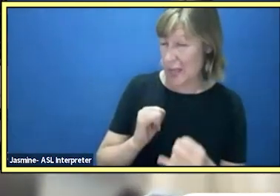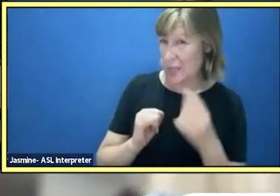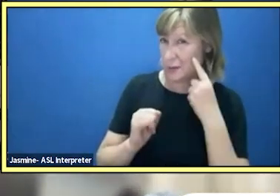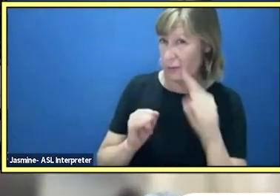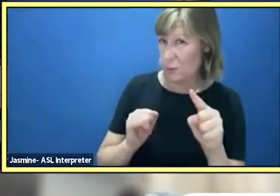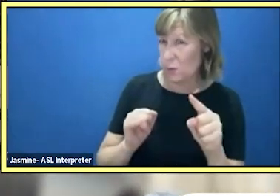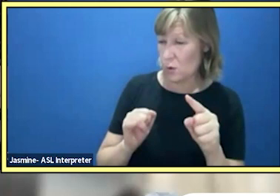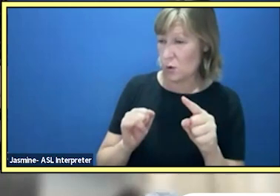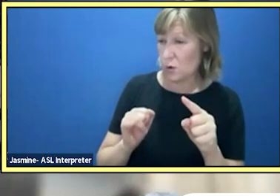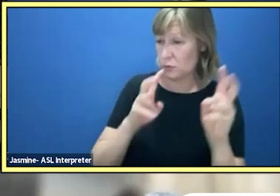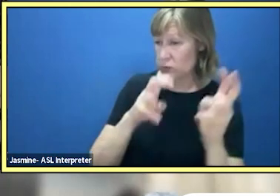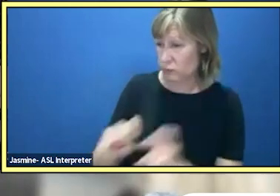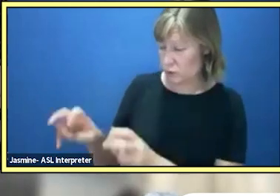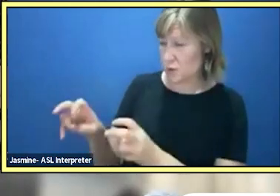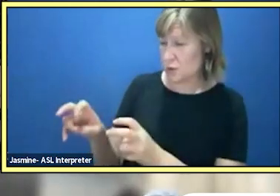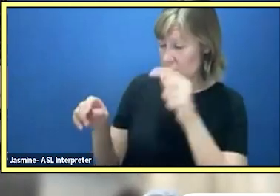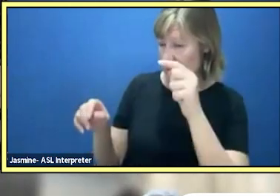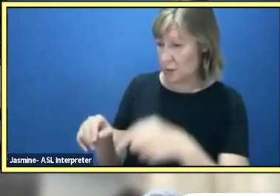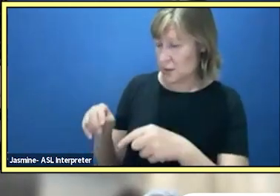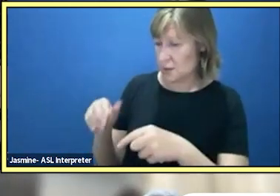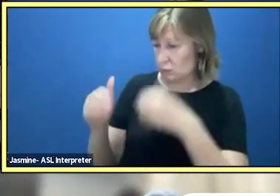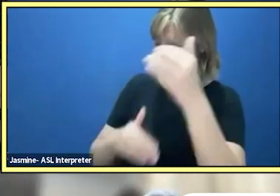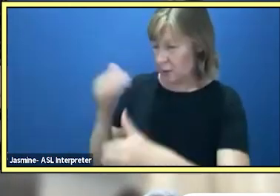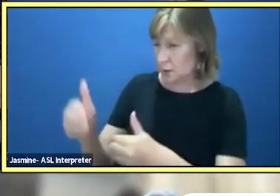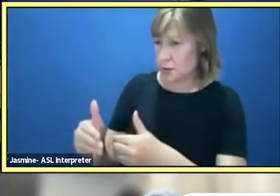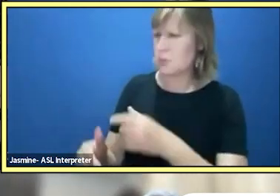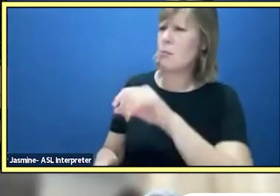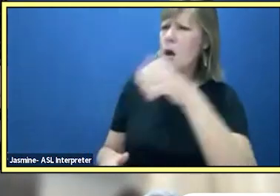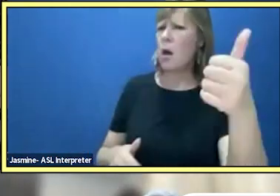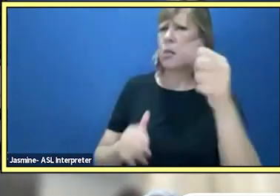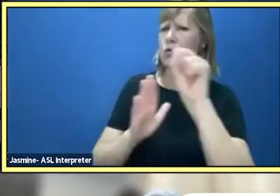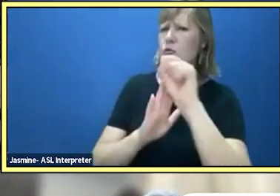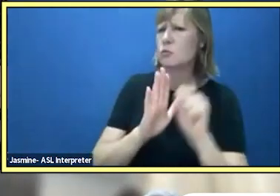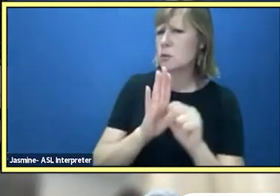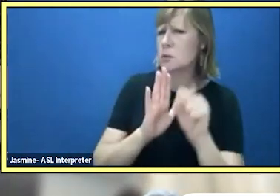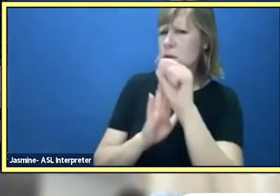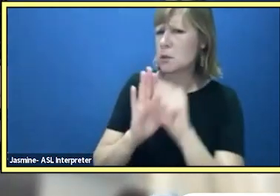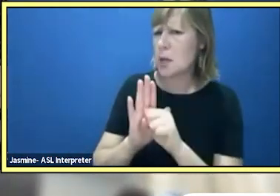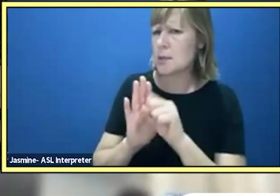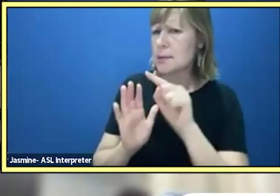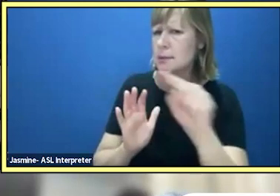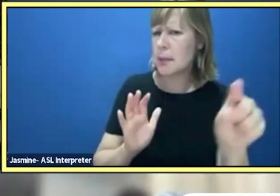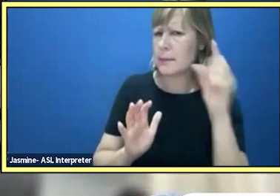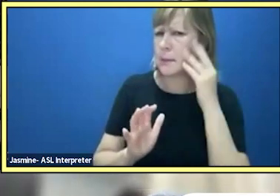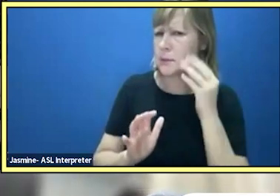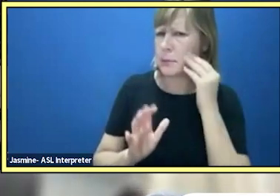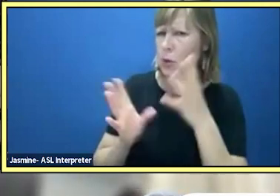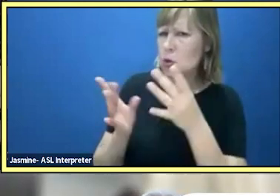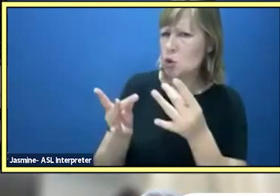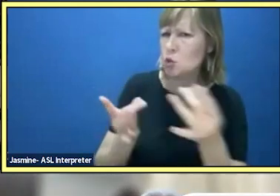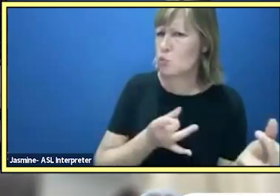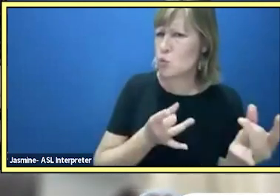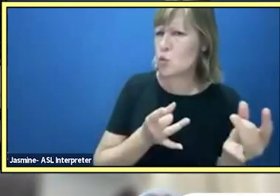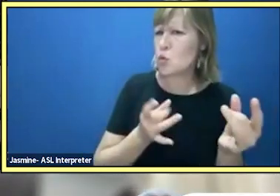transitions with other states, has this been semi-smooth? Has it been extremely bumpy